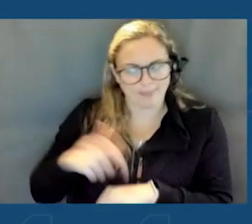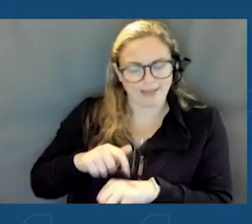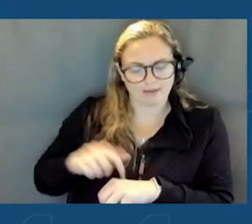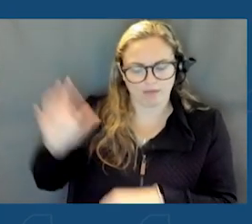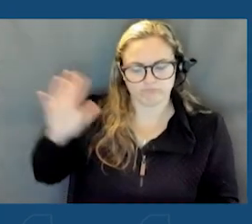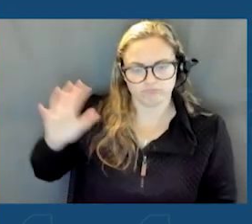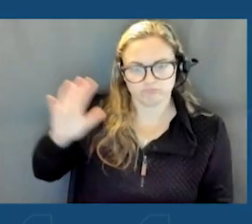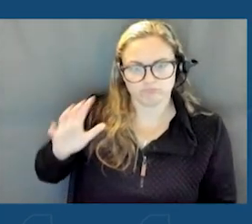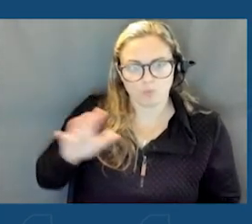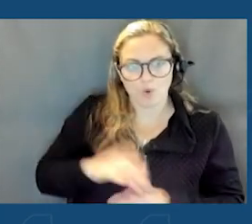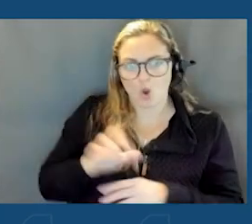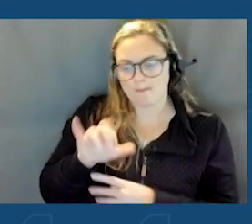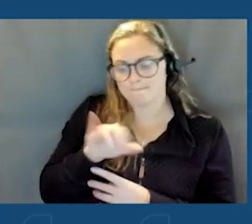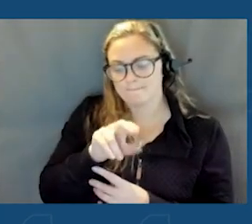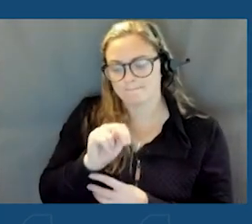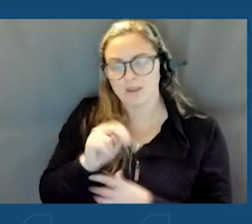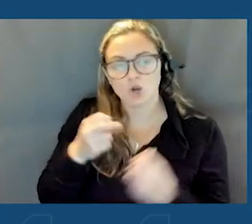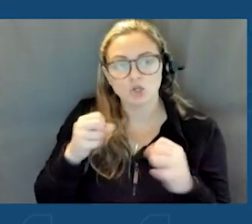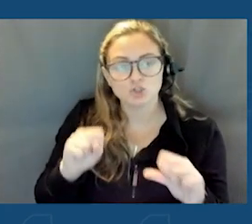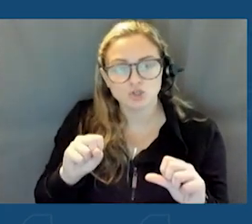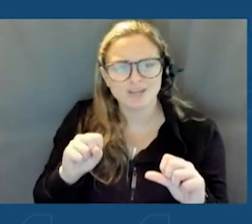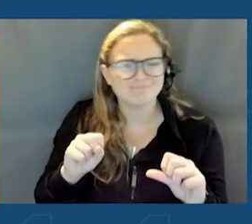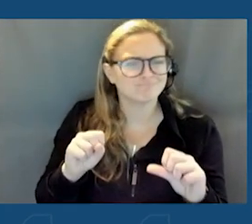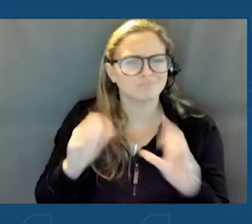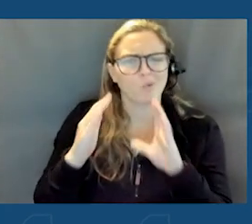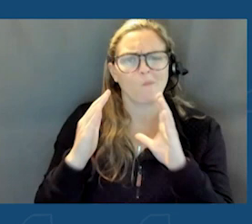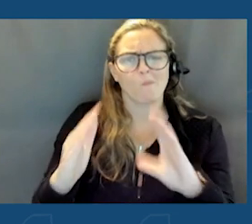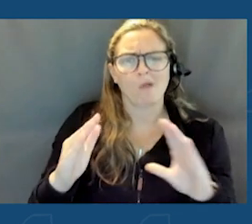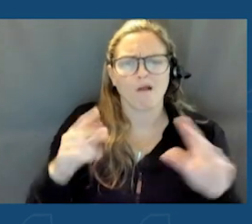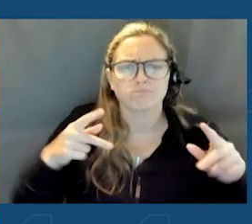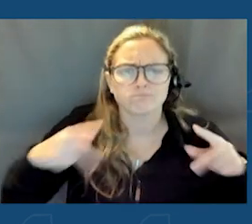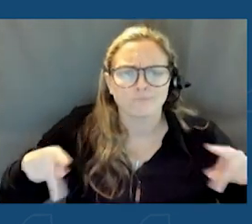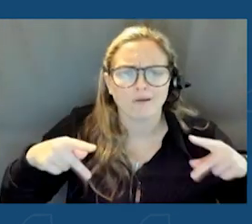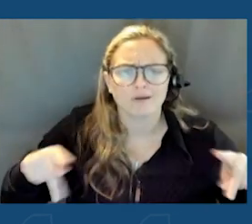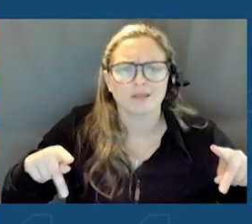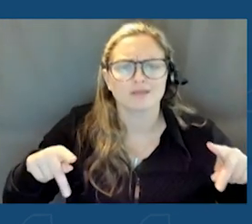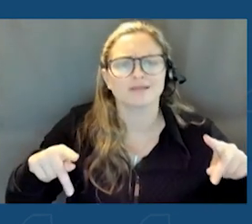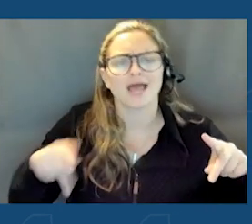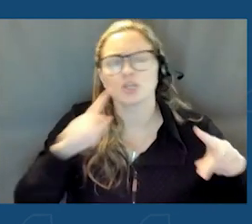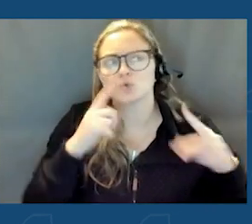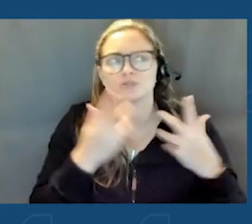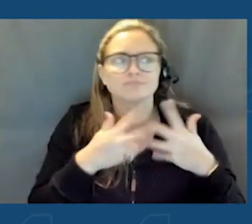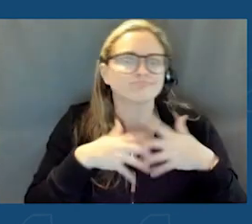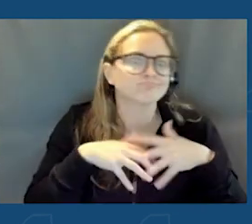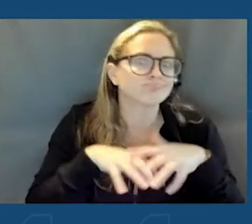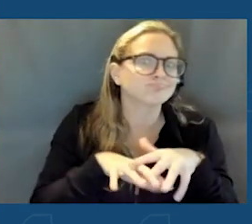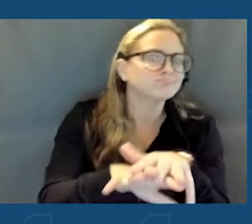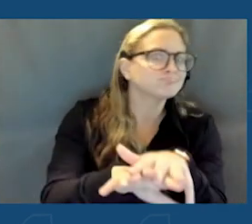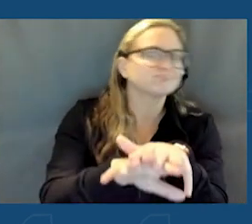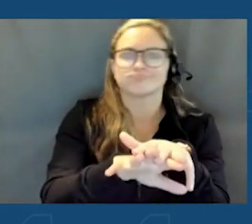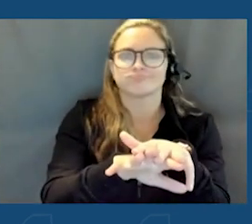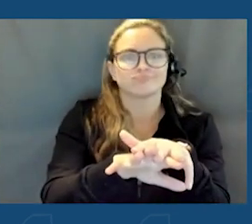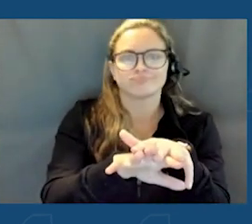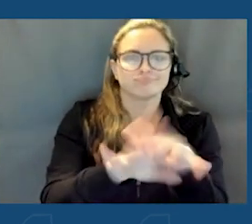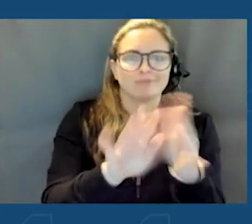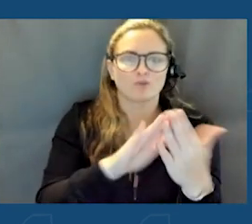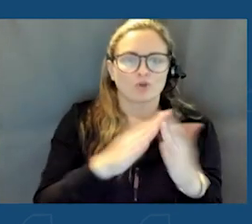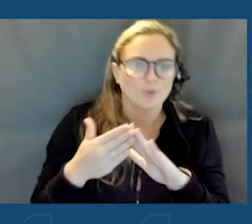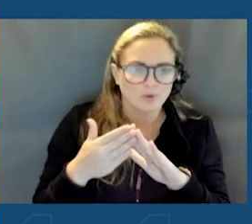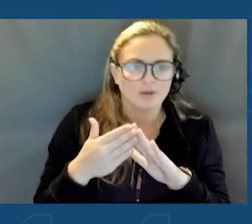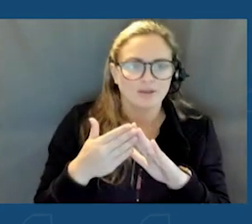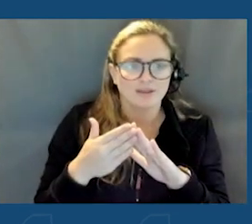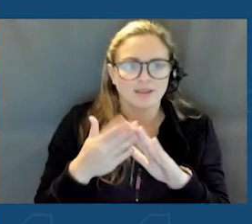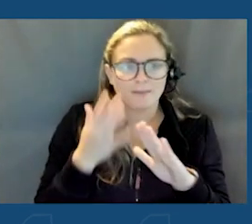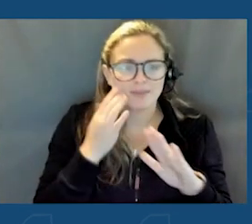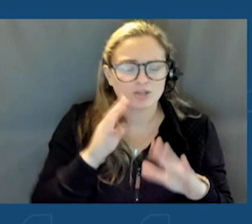Marion Street at a block party, and how you just sort of fell right into the fabric of the community, because from Brooklyn